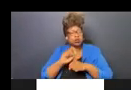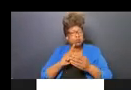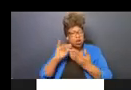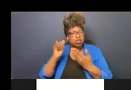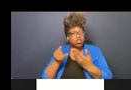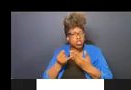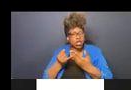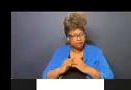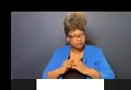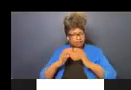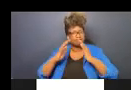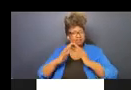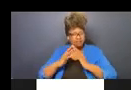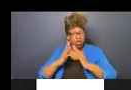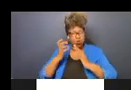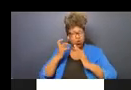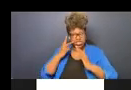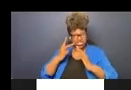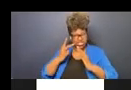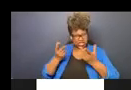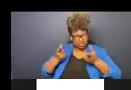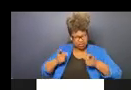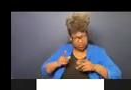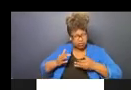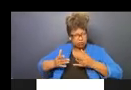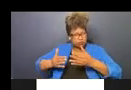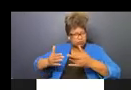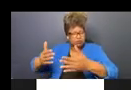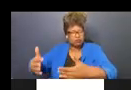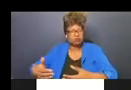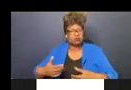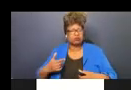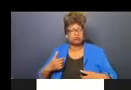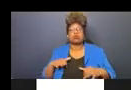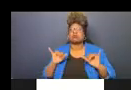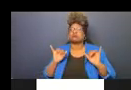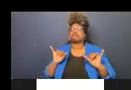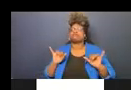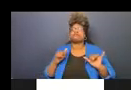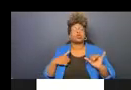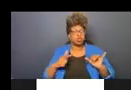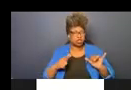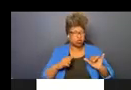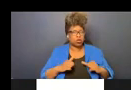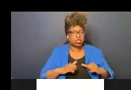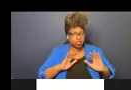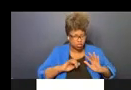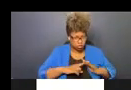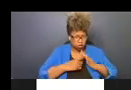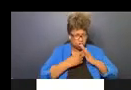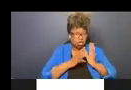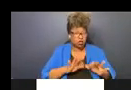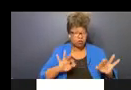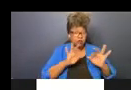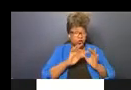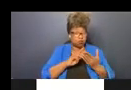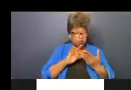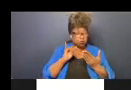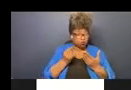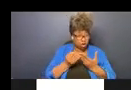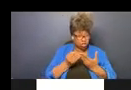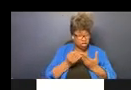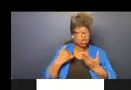things moving forward. So as a result, we got to work on some important projects that we could get moving based on